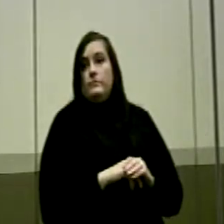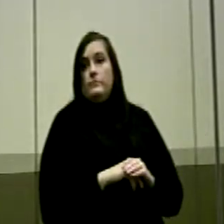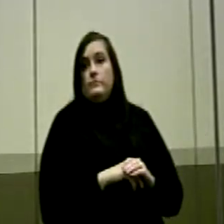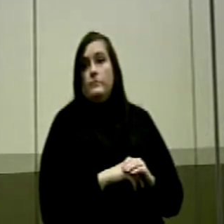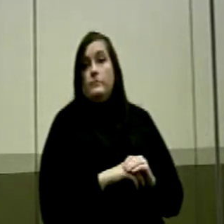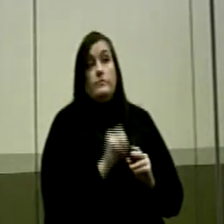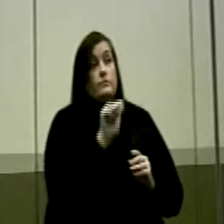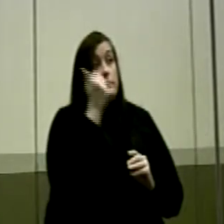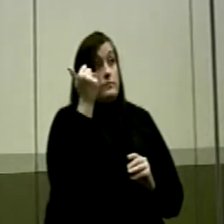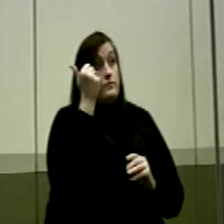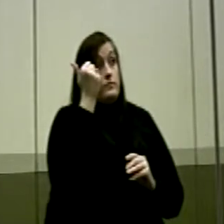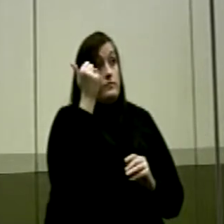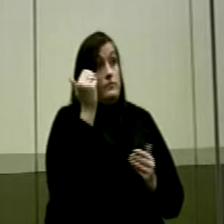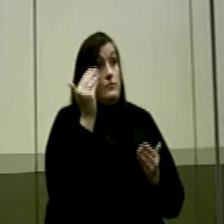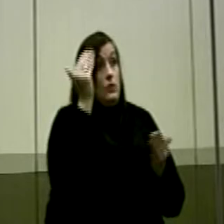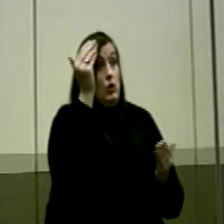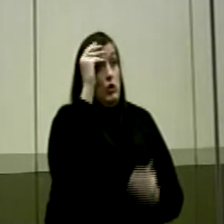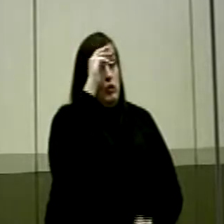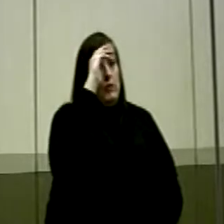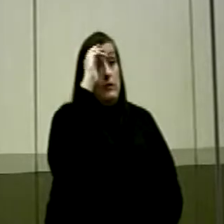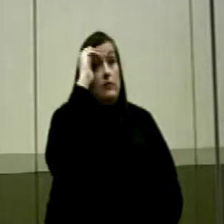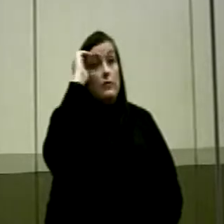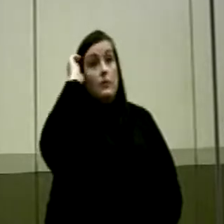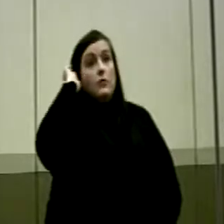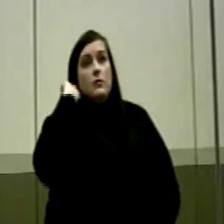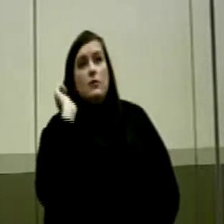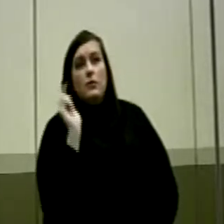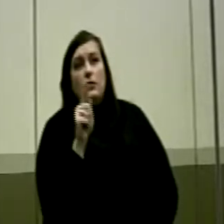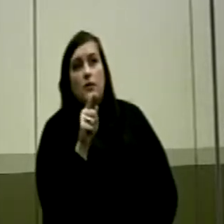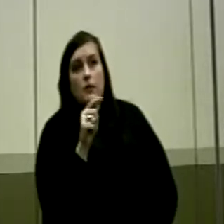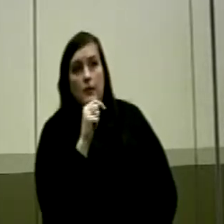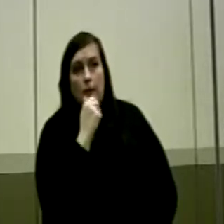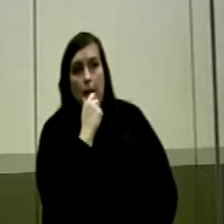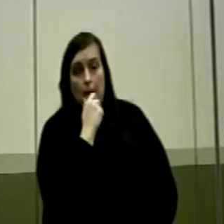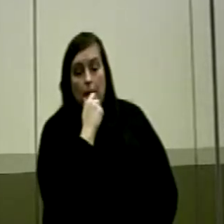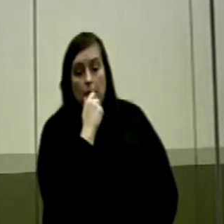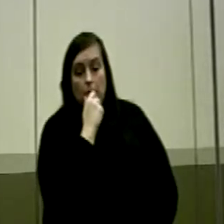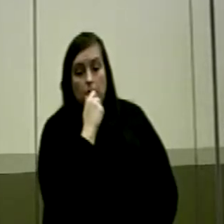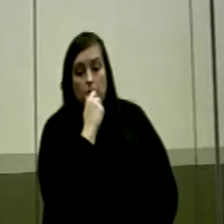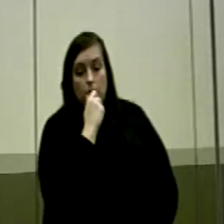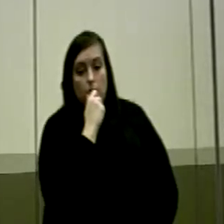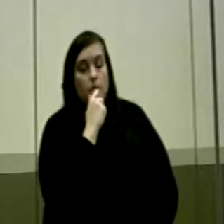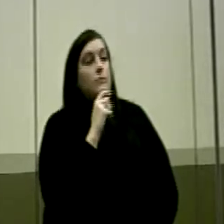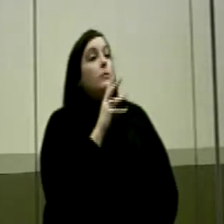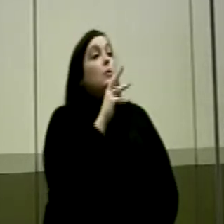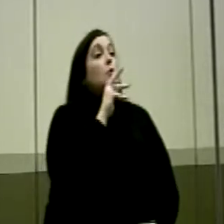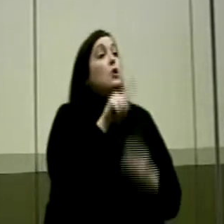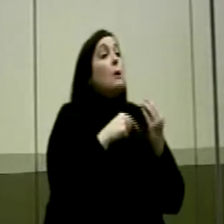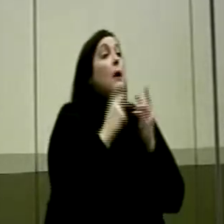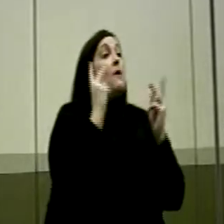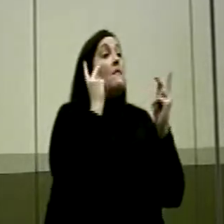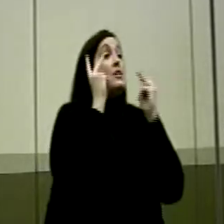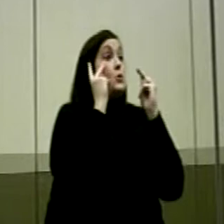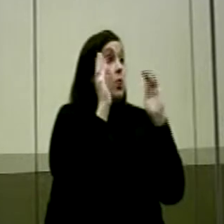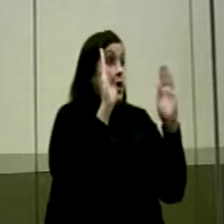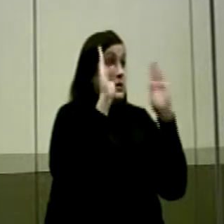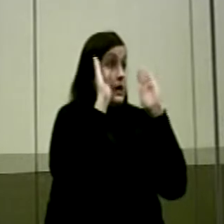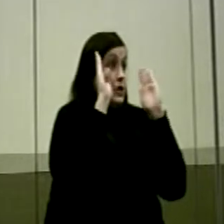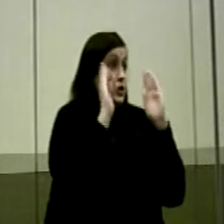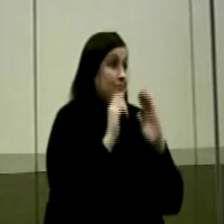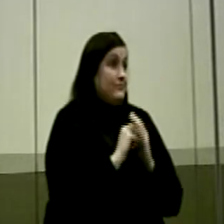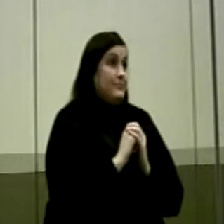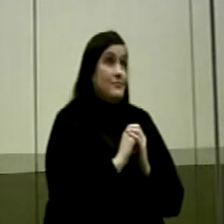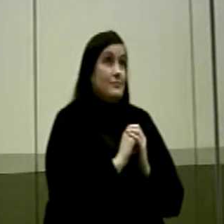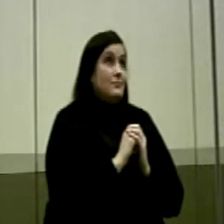Any other suggestions? Yeah, an idea, Shannon, that we were talking about the visual attention and that it's